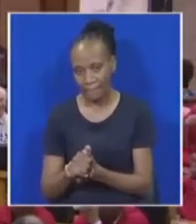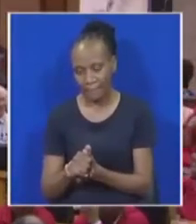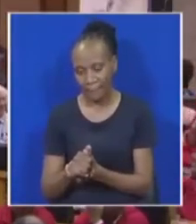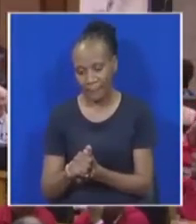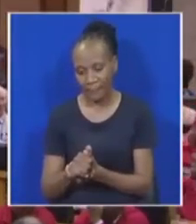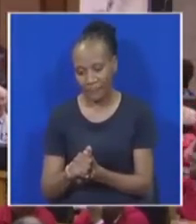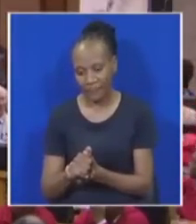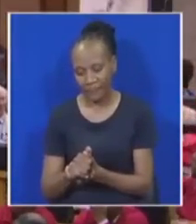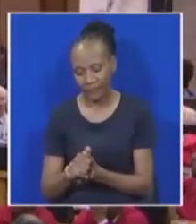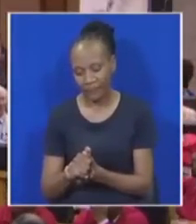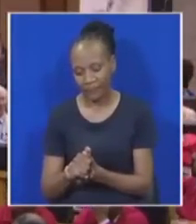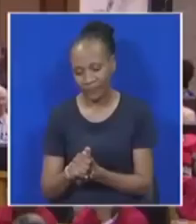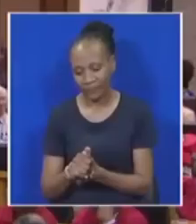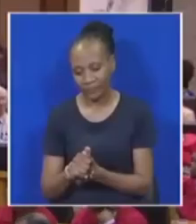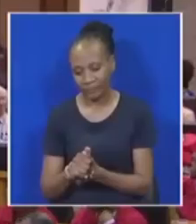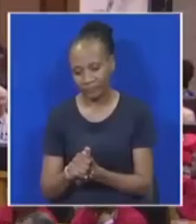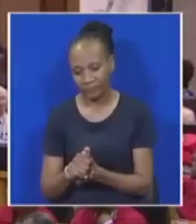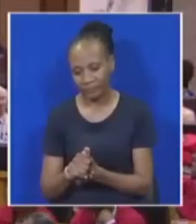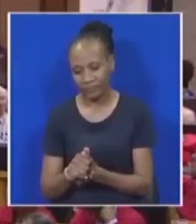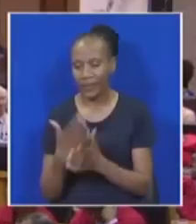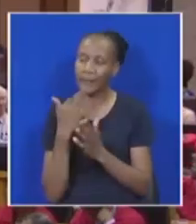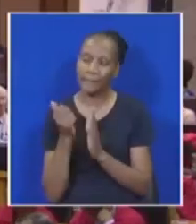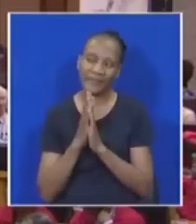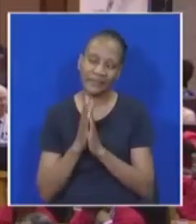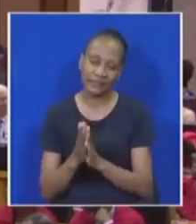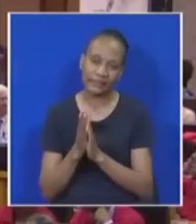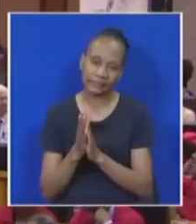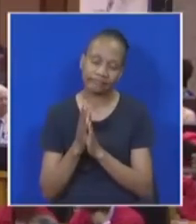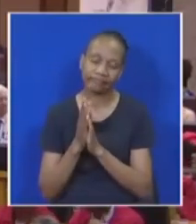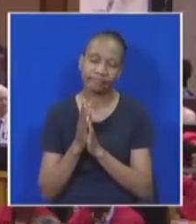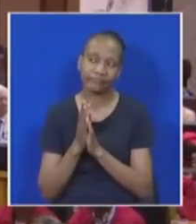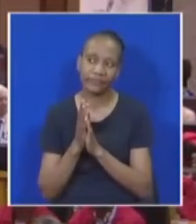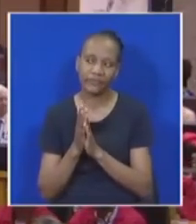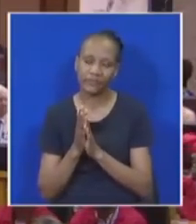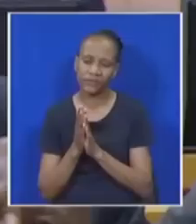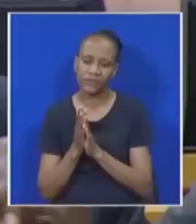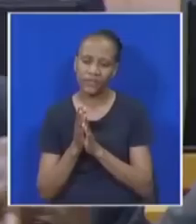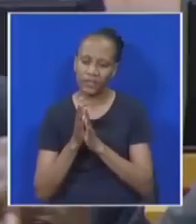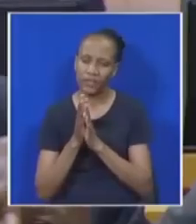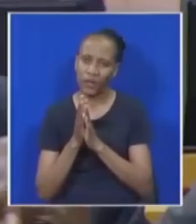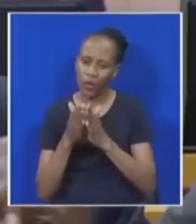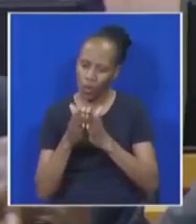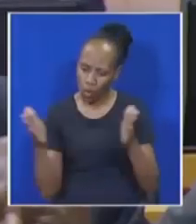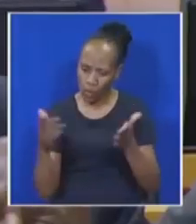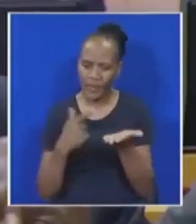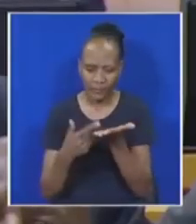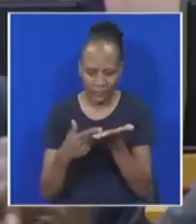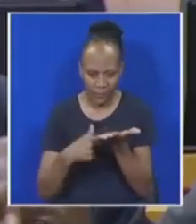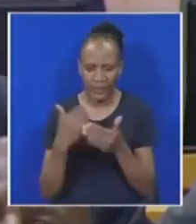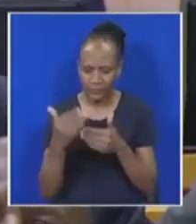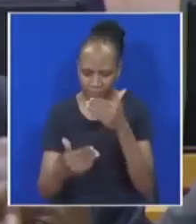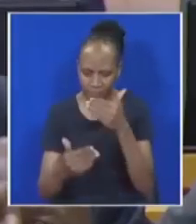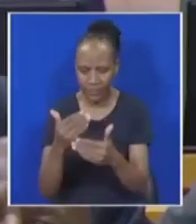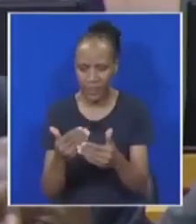we would like to call on you to allow the debate to proceed. The Honourable Mamani is waiting. We